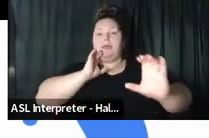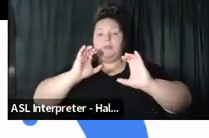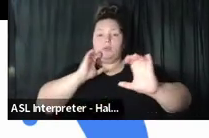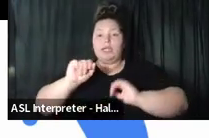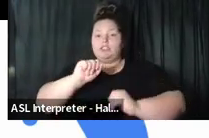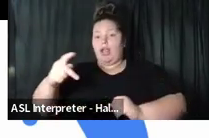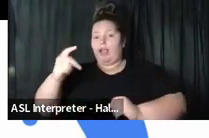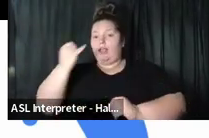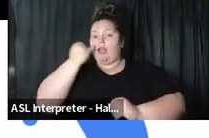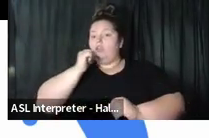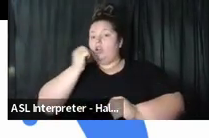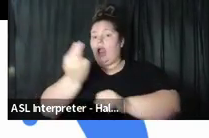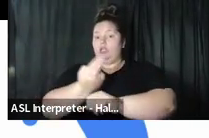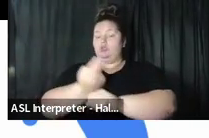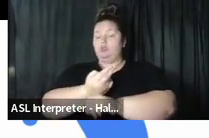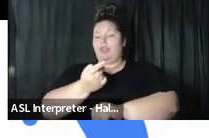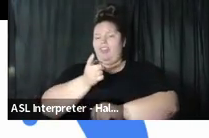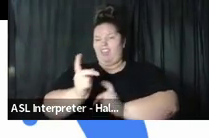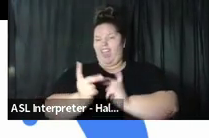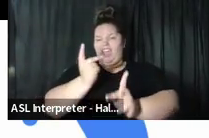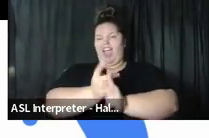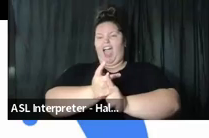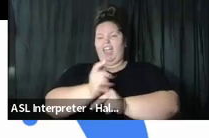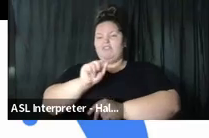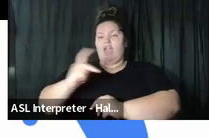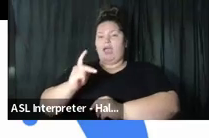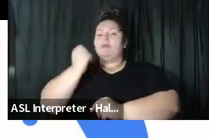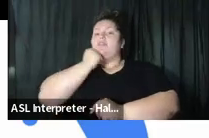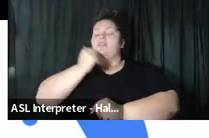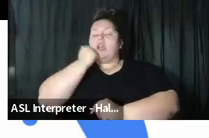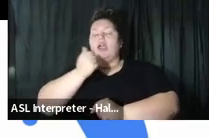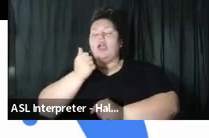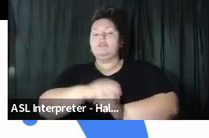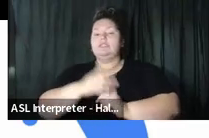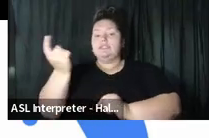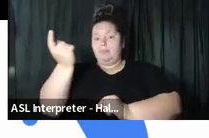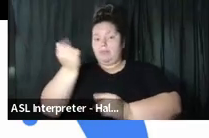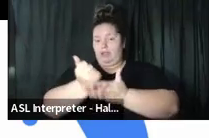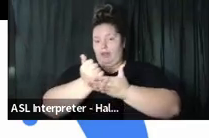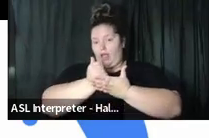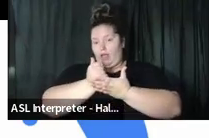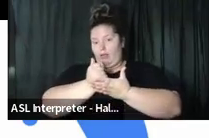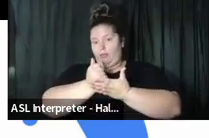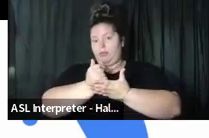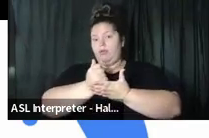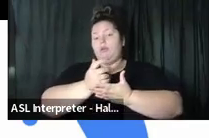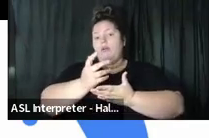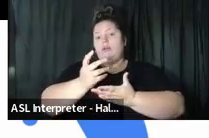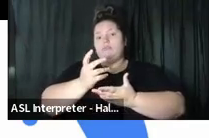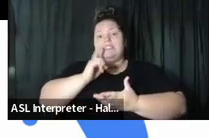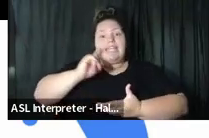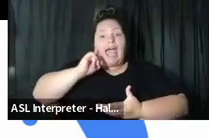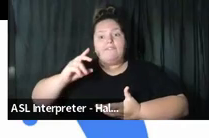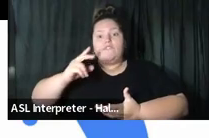using them daily, something to kind of help and assist deaf and hard of hearing